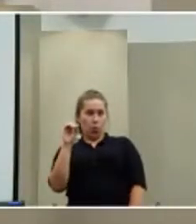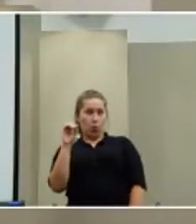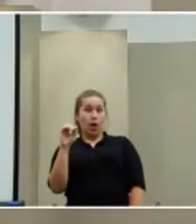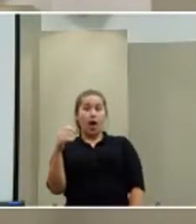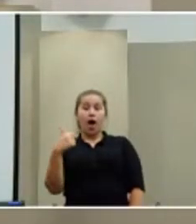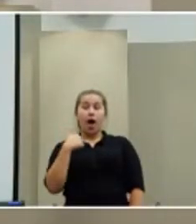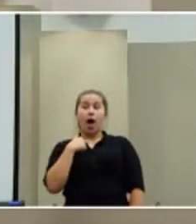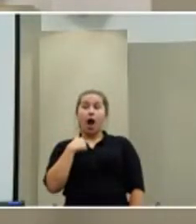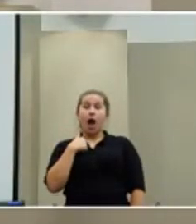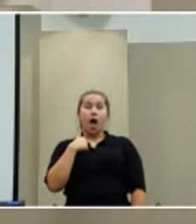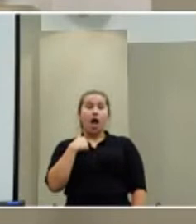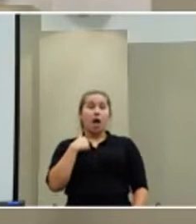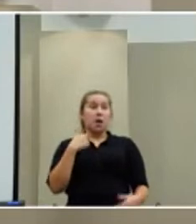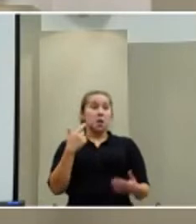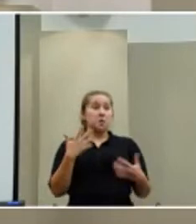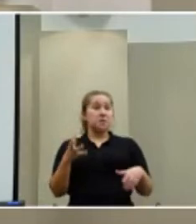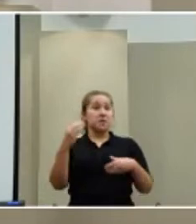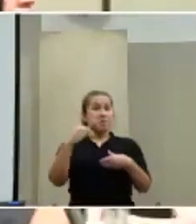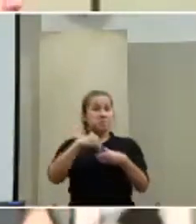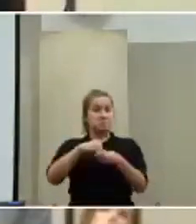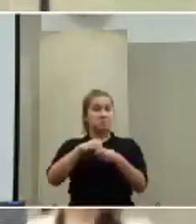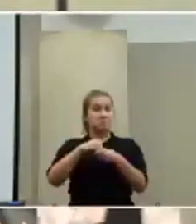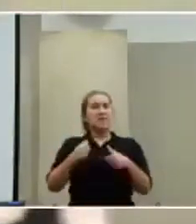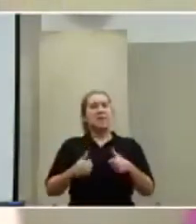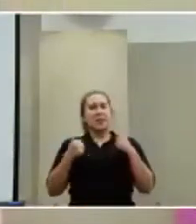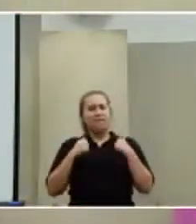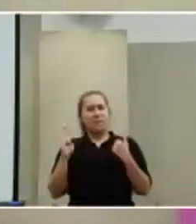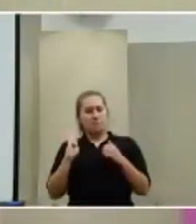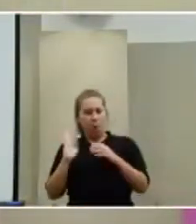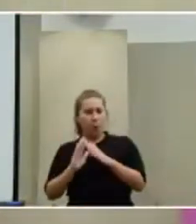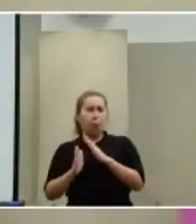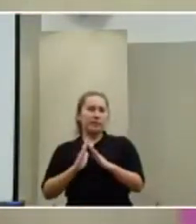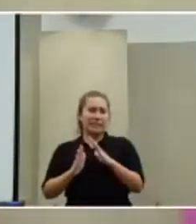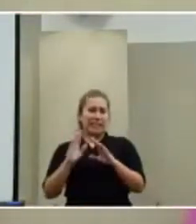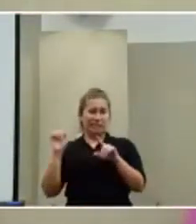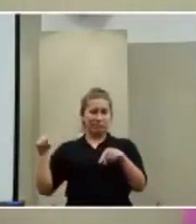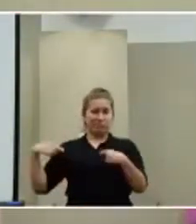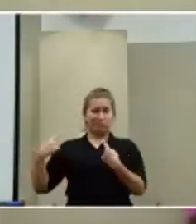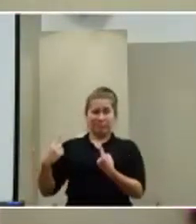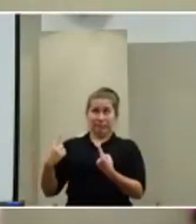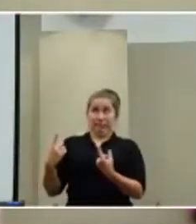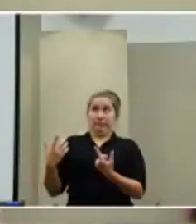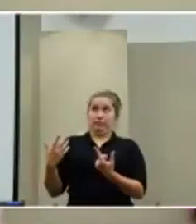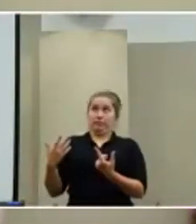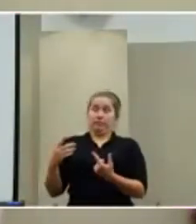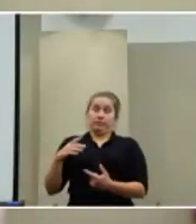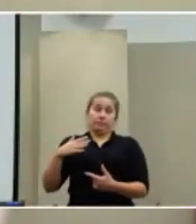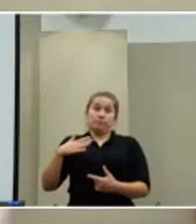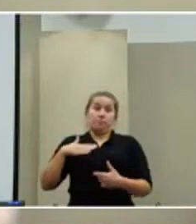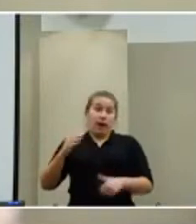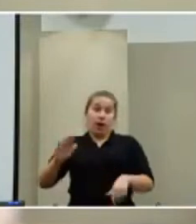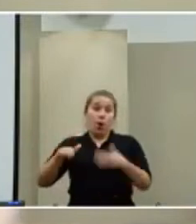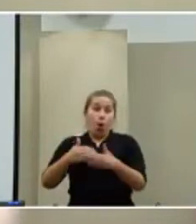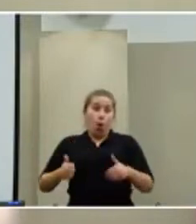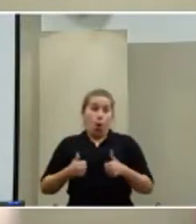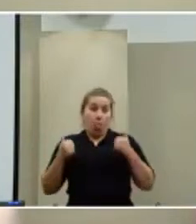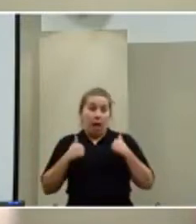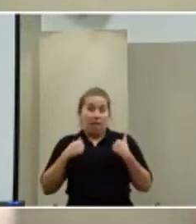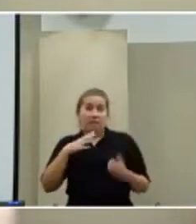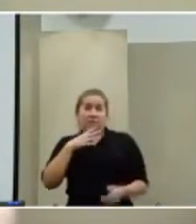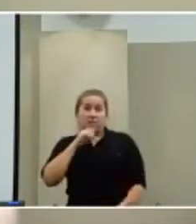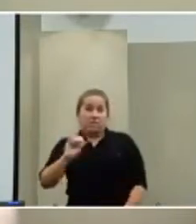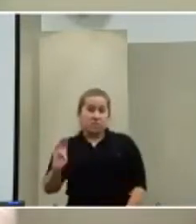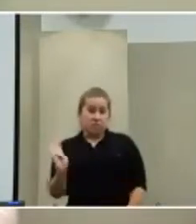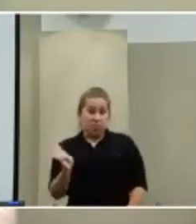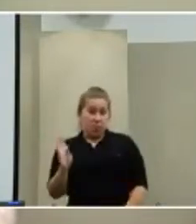I have been a resident of Baltimore City for the last, my whole 40 years, and I'm